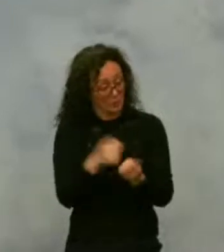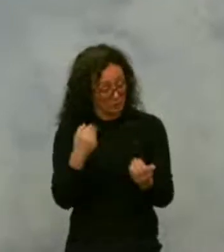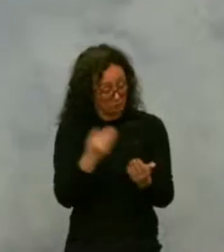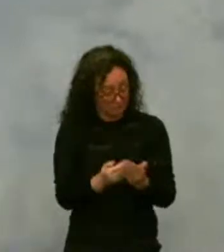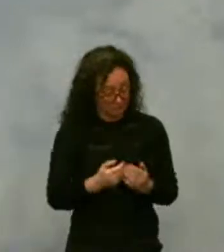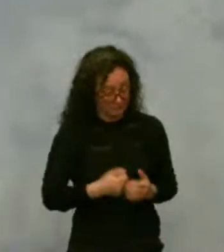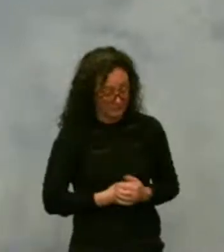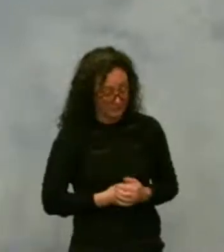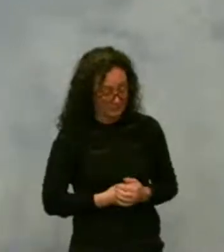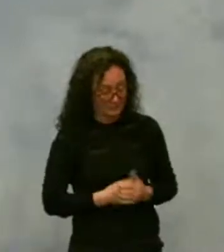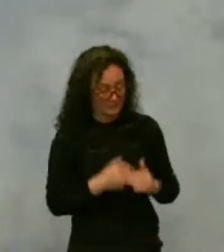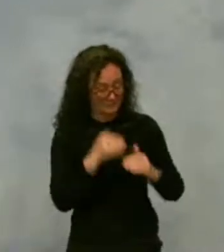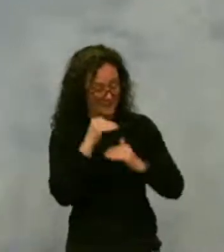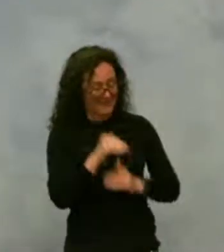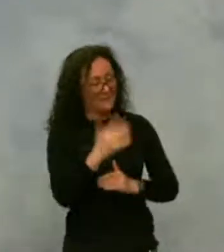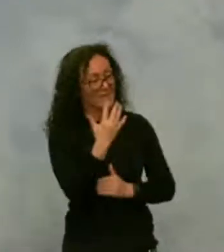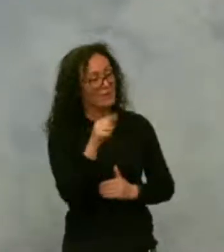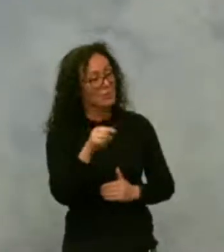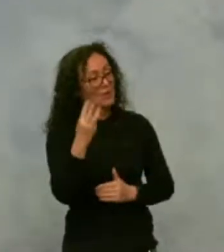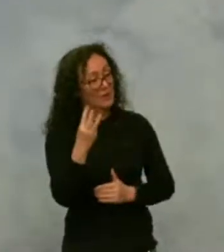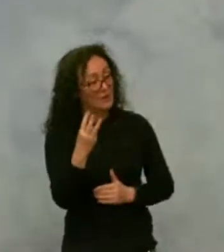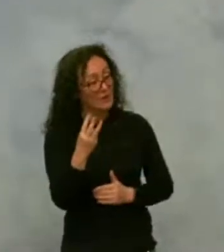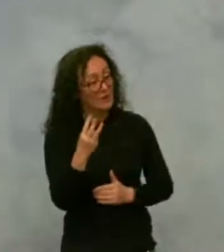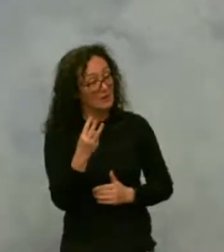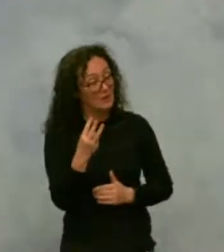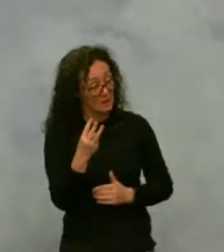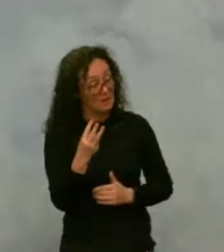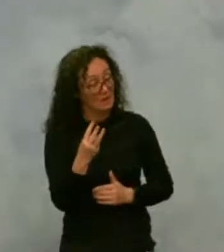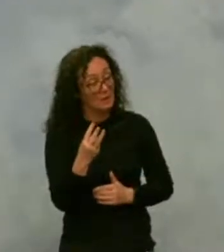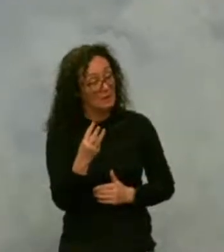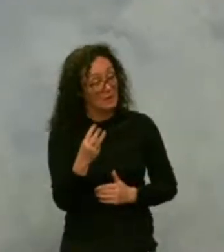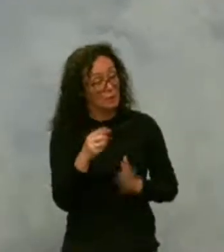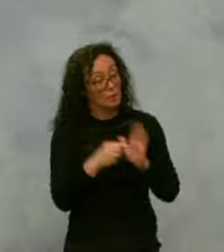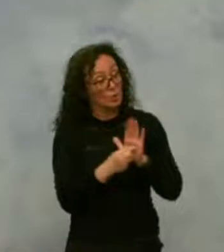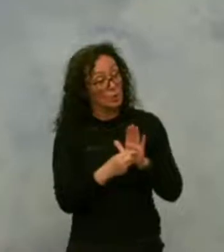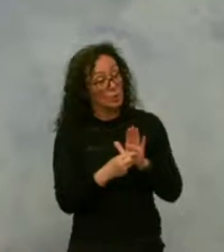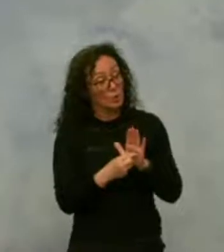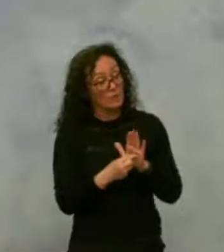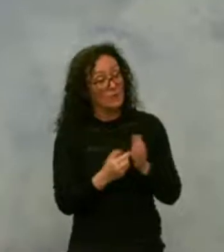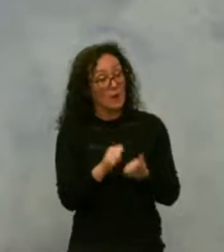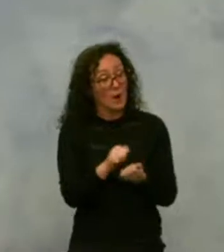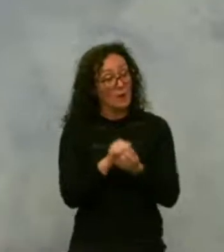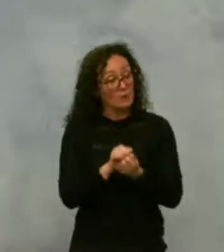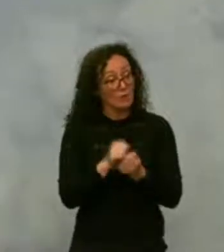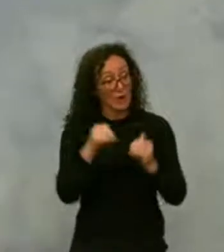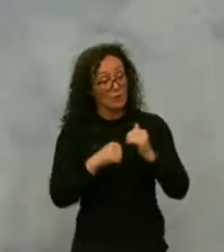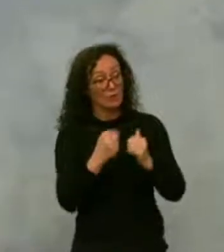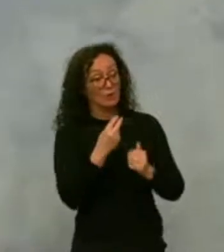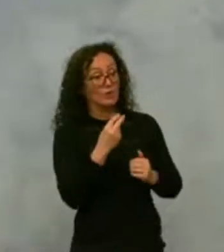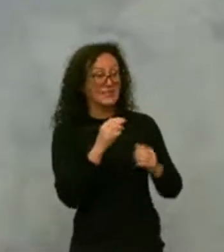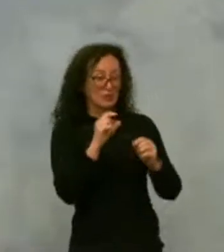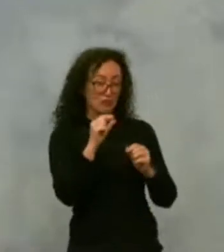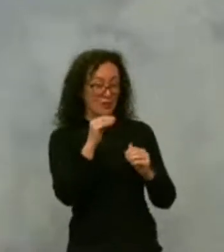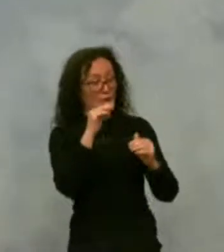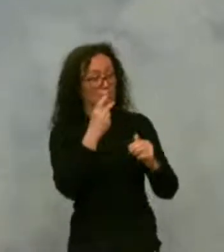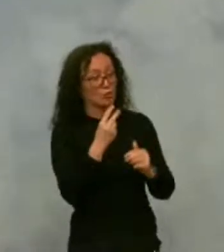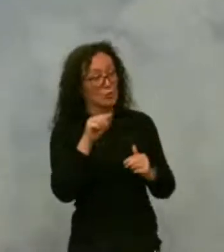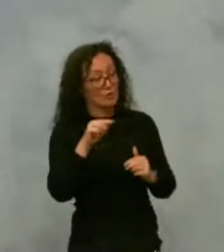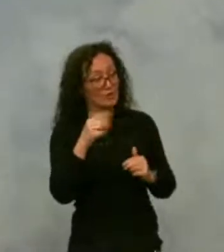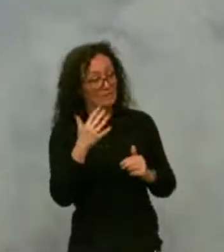section 5.3, we're reporting that we do have a borrowing requirement of just under £250 million for this year, and we've